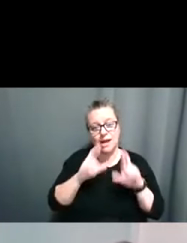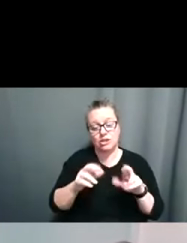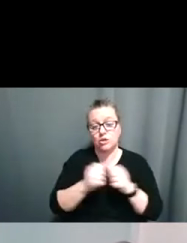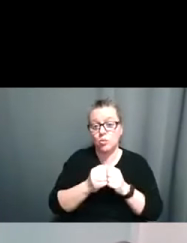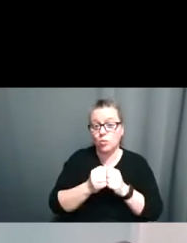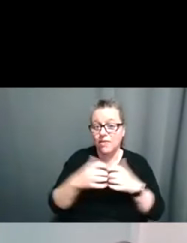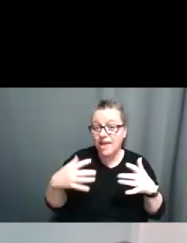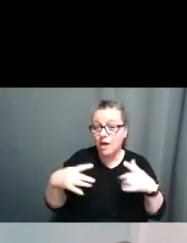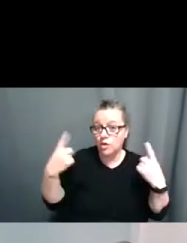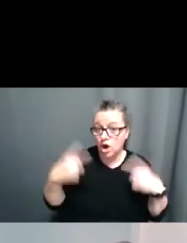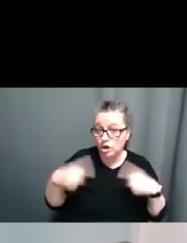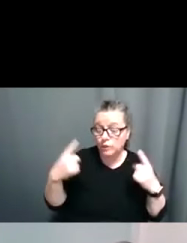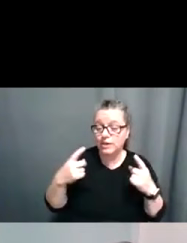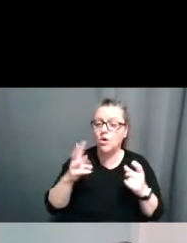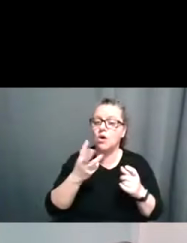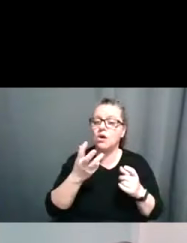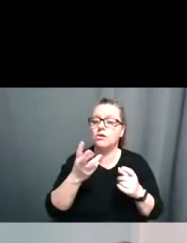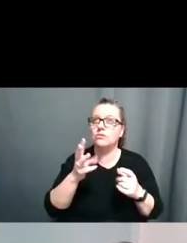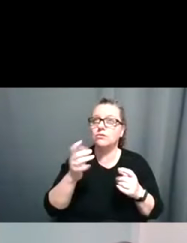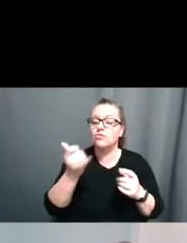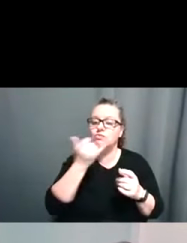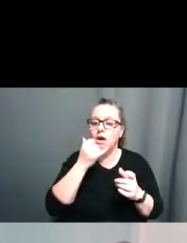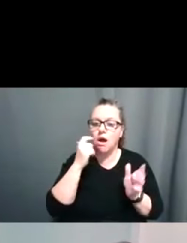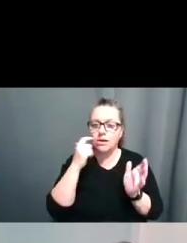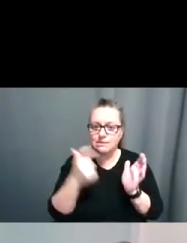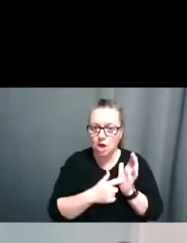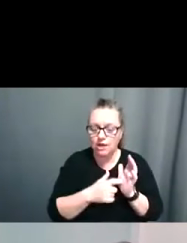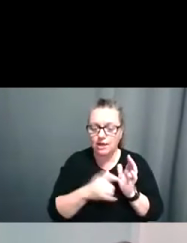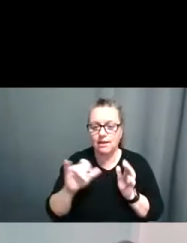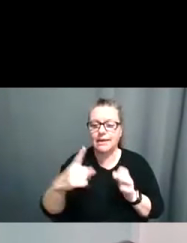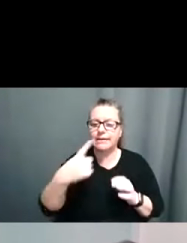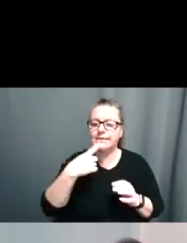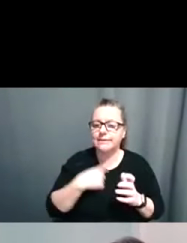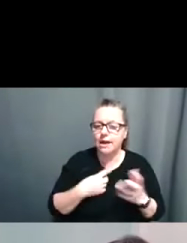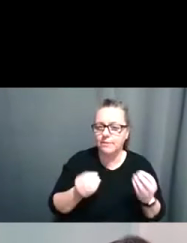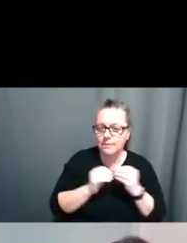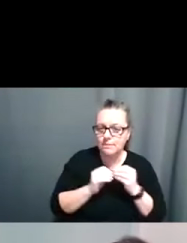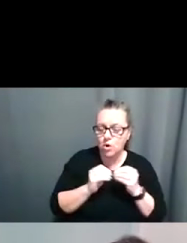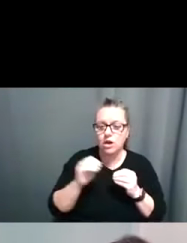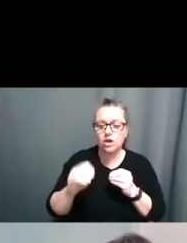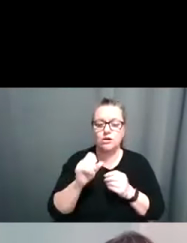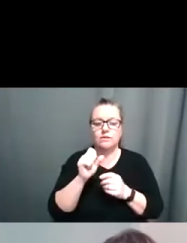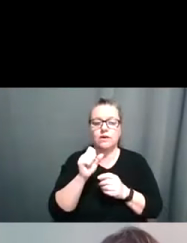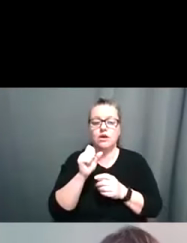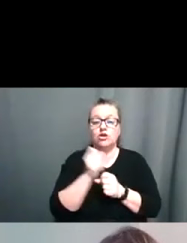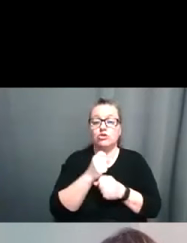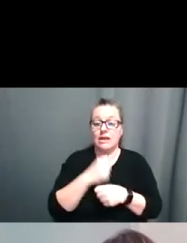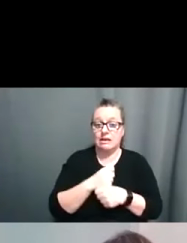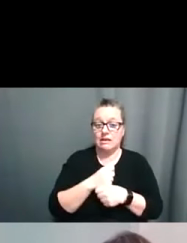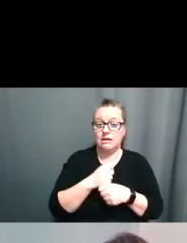and then follow that with something like, tell me more, you have just created the conditions for a really open and honest conversation.